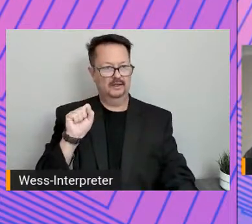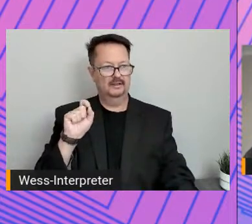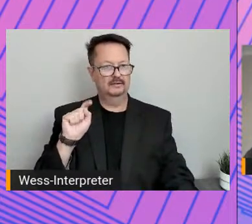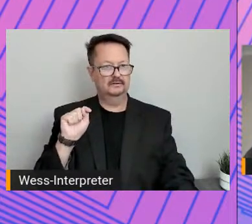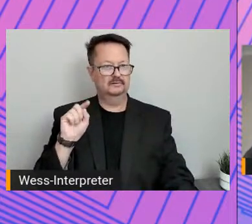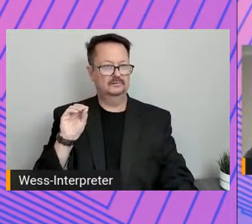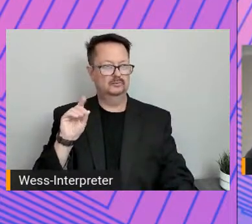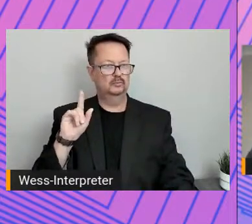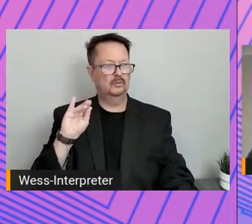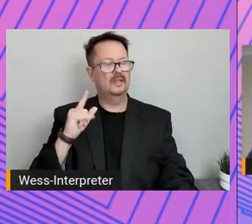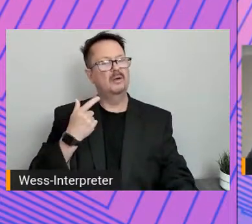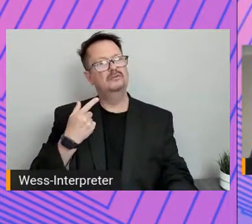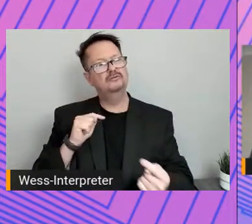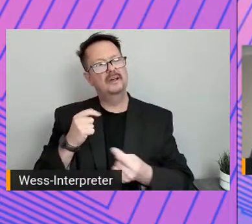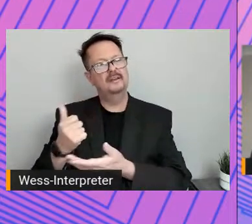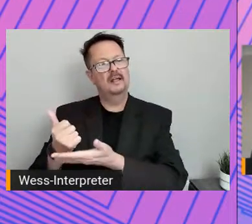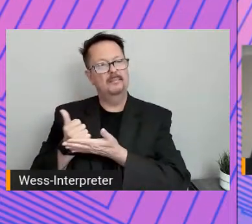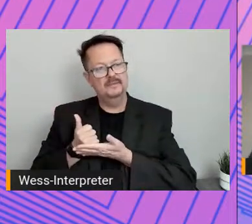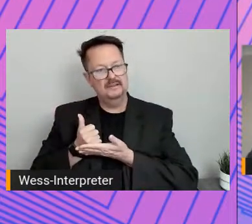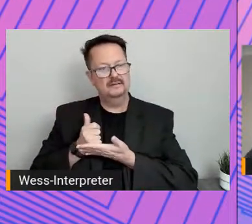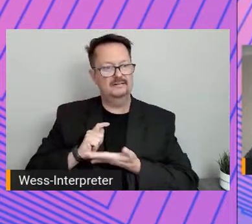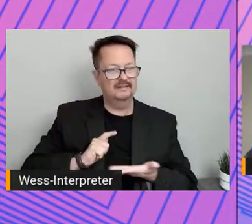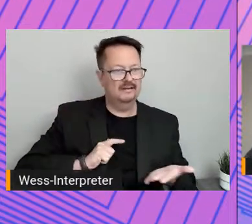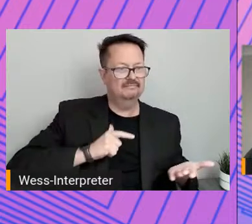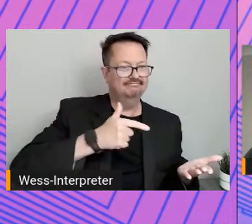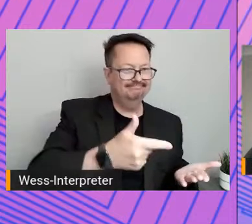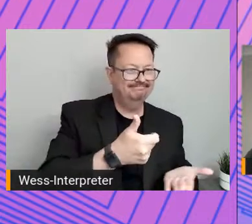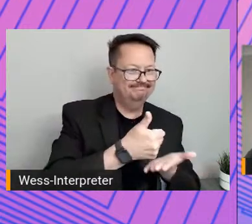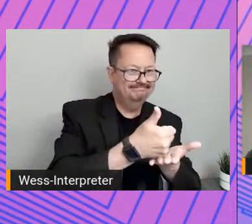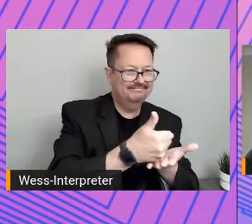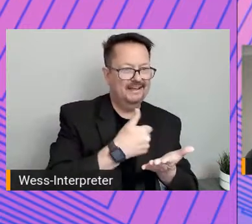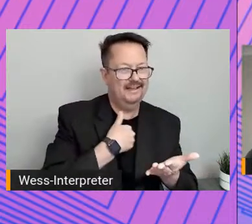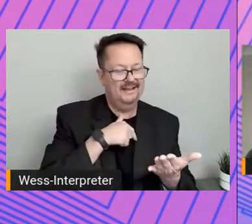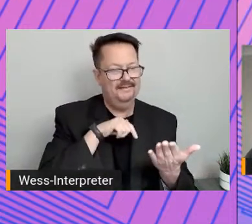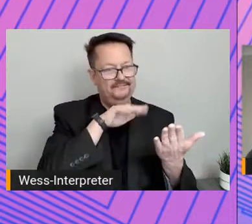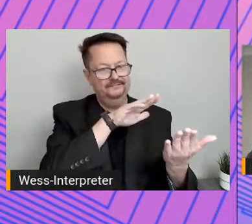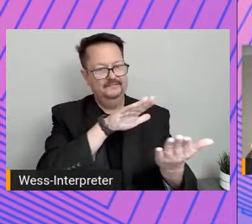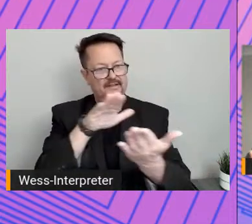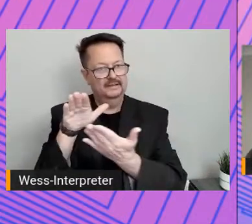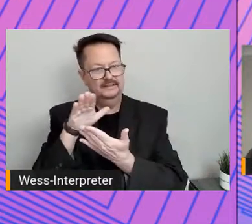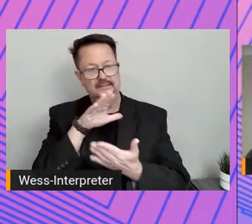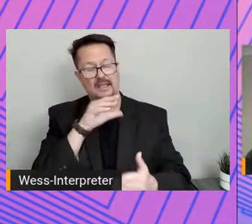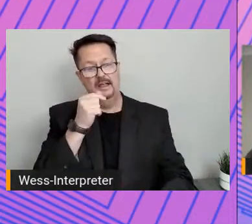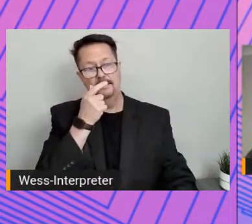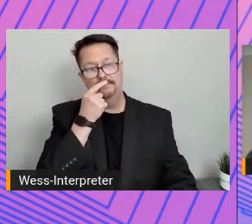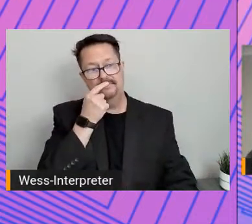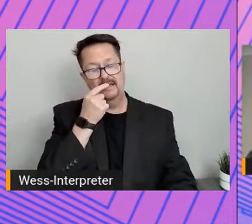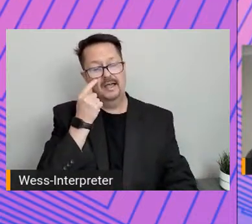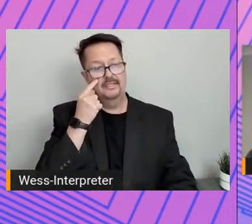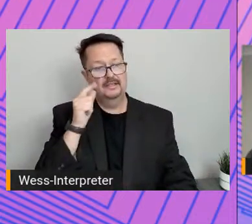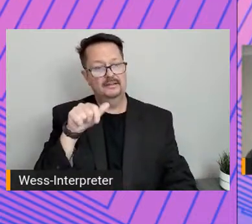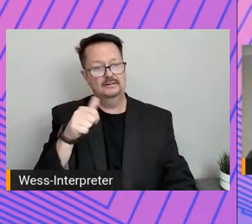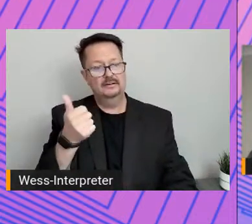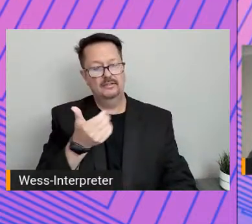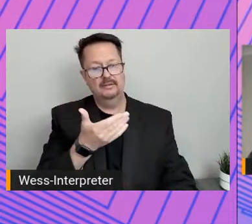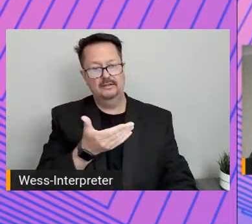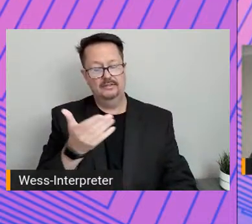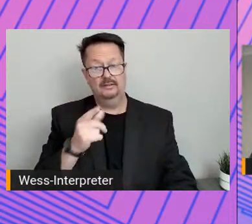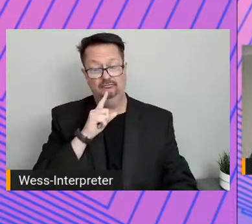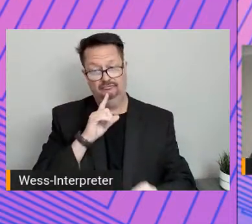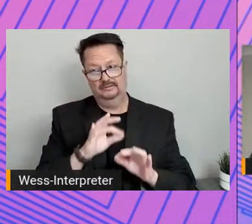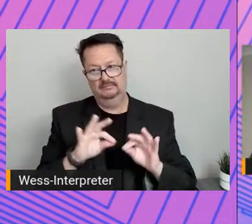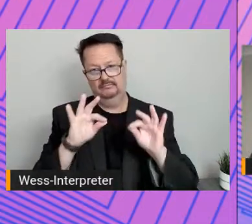to help the next person to make sure that they don't have to deal with the things that I faced. And I think another thing that's really important